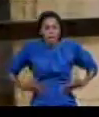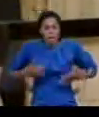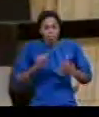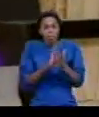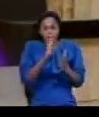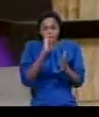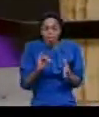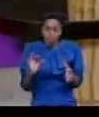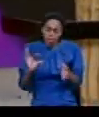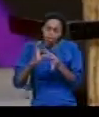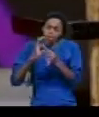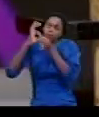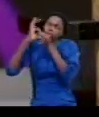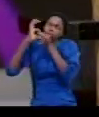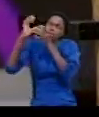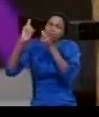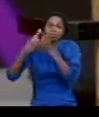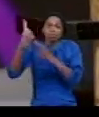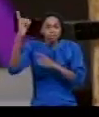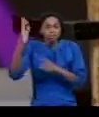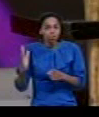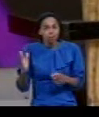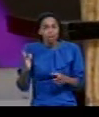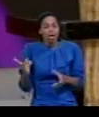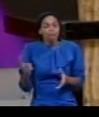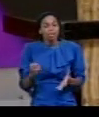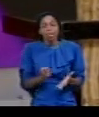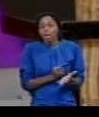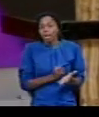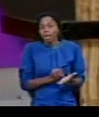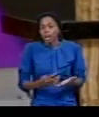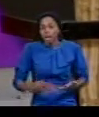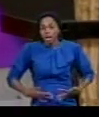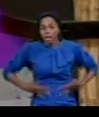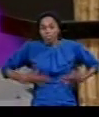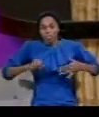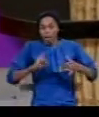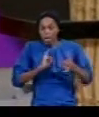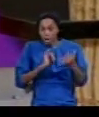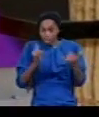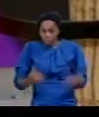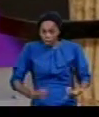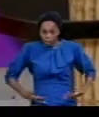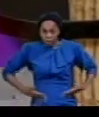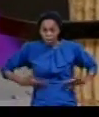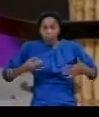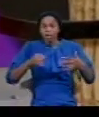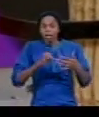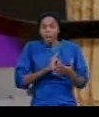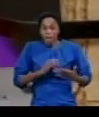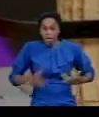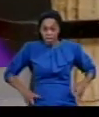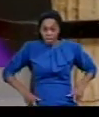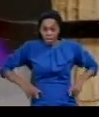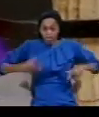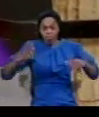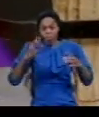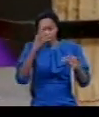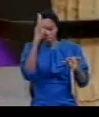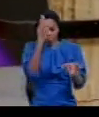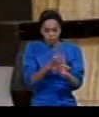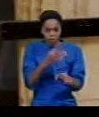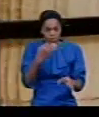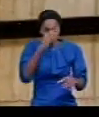unto God. It says, the life which I now live, I live by the faith of the Son of God,